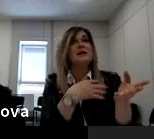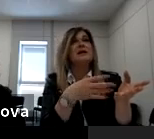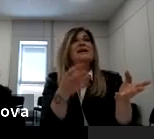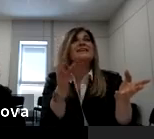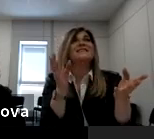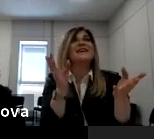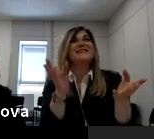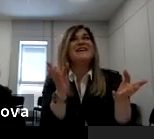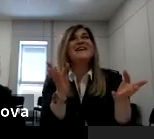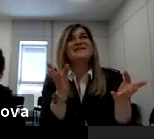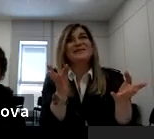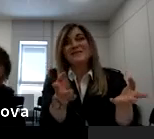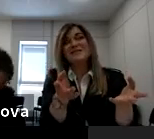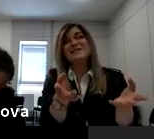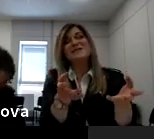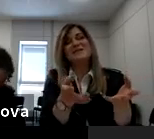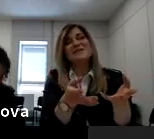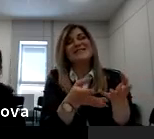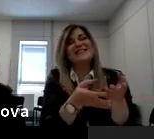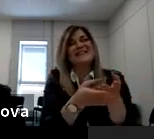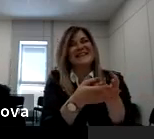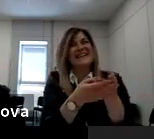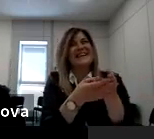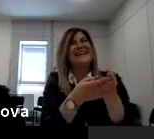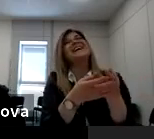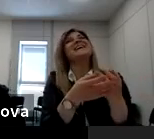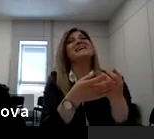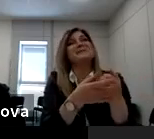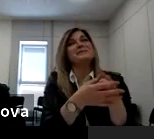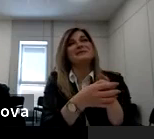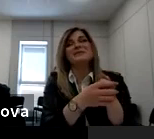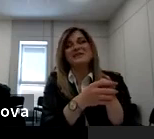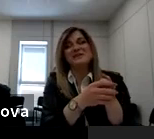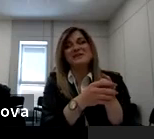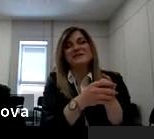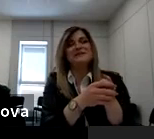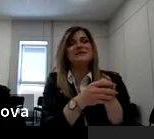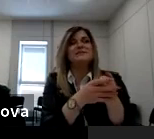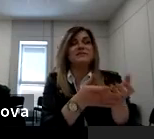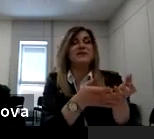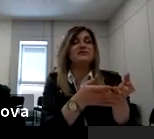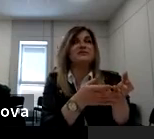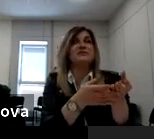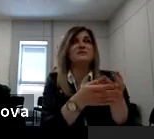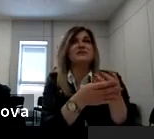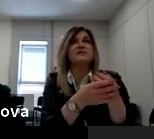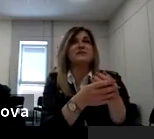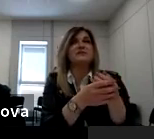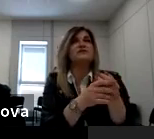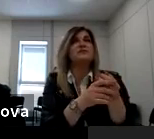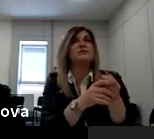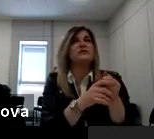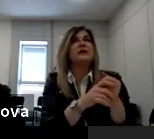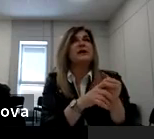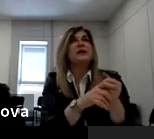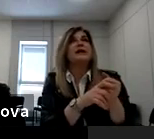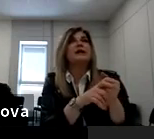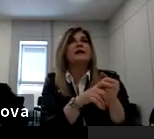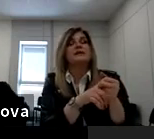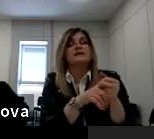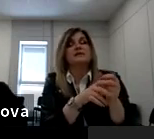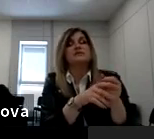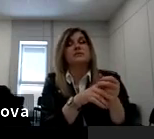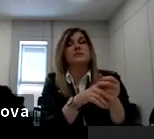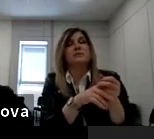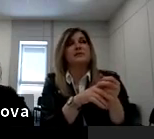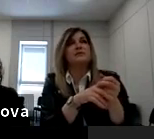heart. So, for instance, we use Captain materials. So the manufacturer of this material is DuPont.